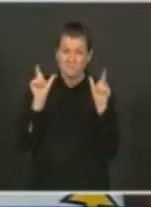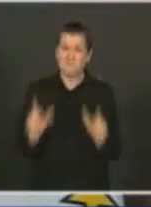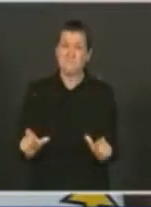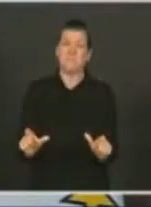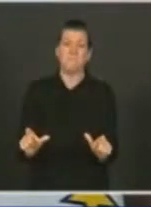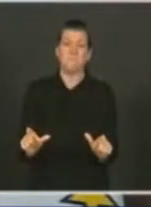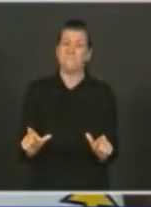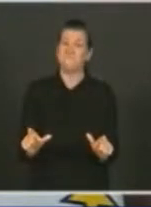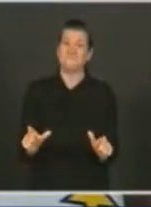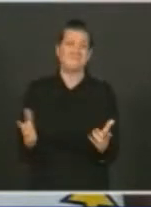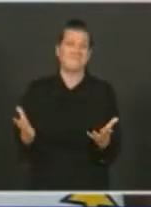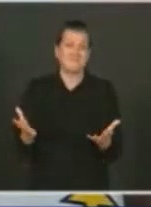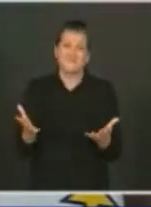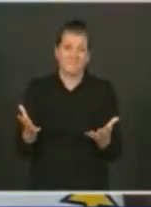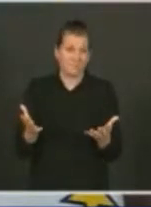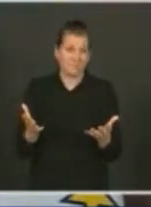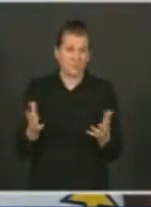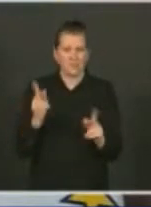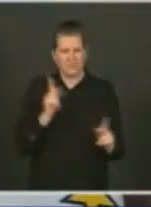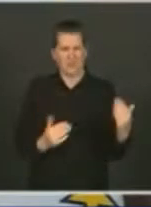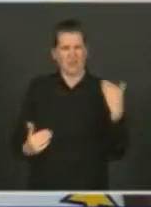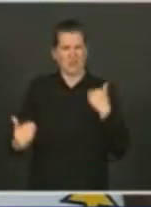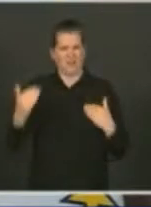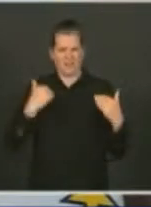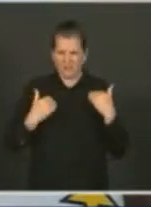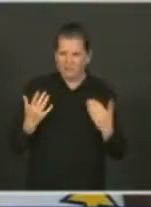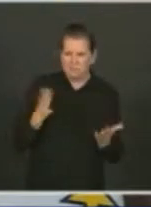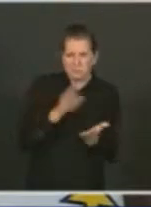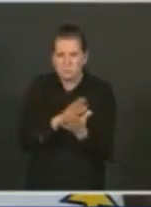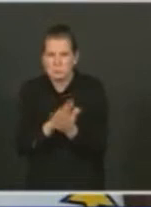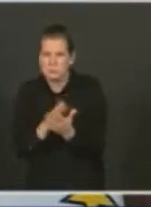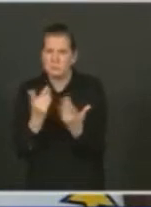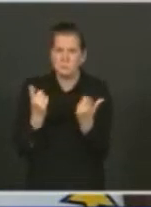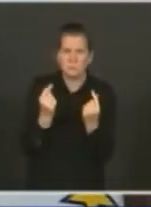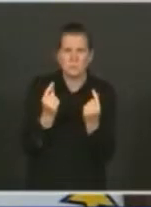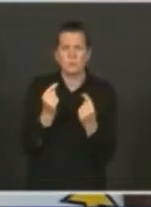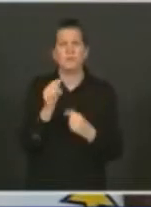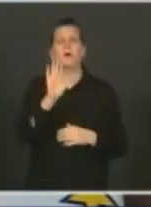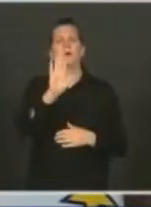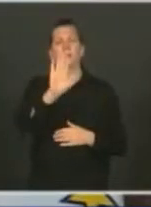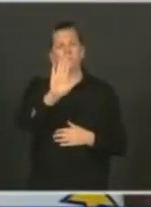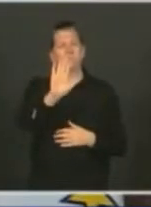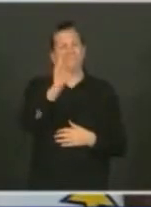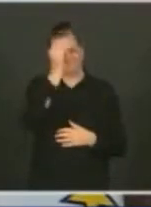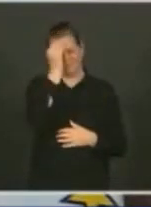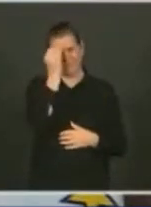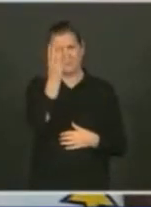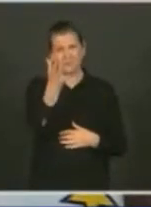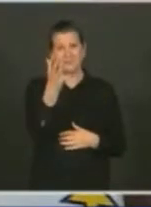I'm often asked, what about schools? I would like to point out that